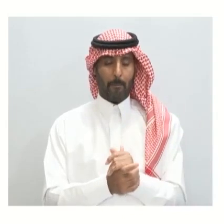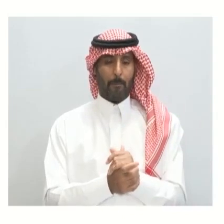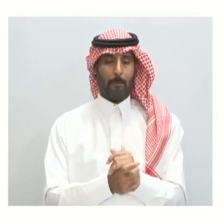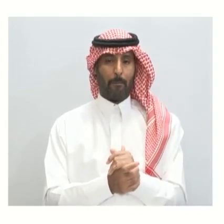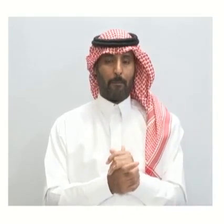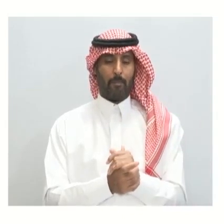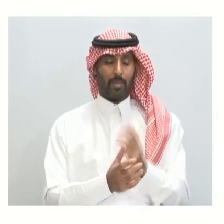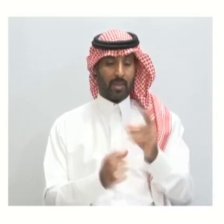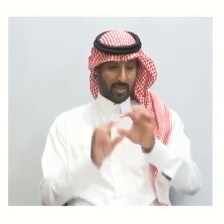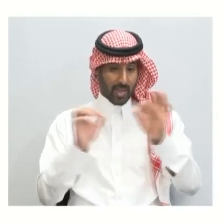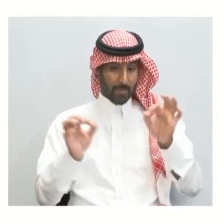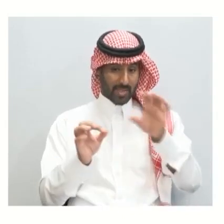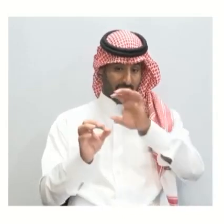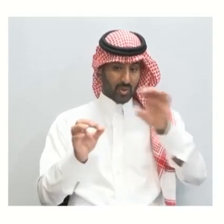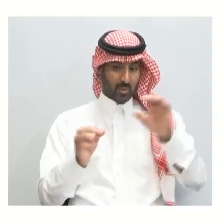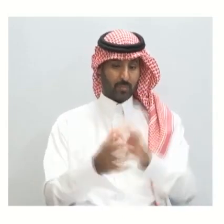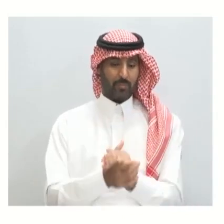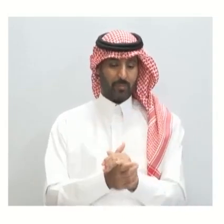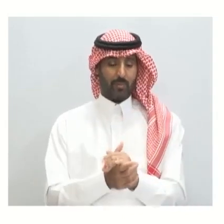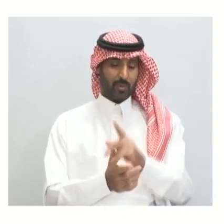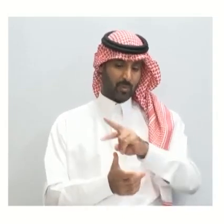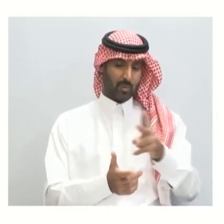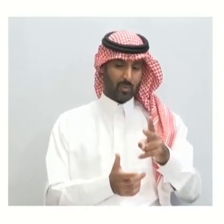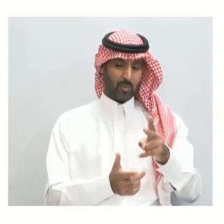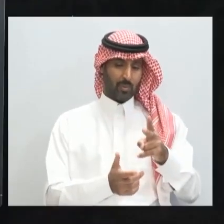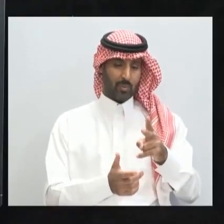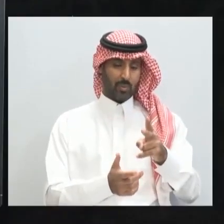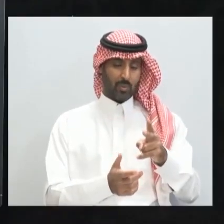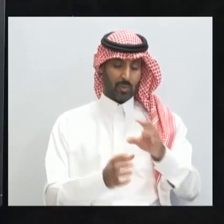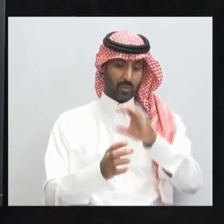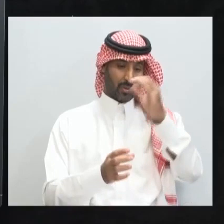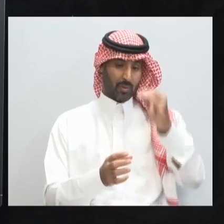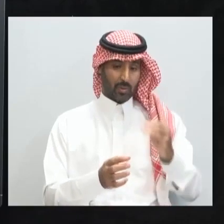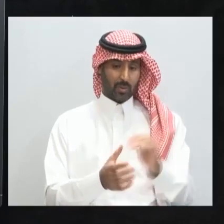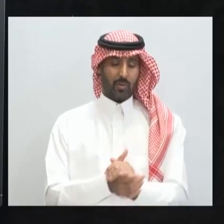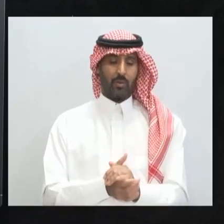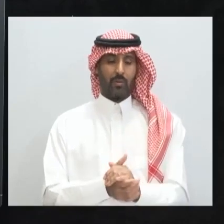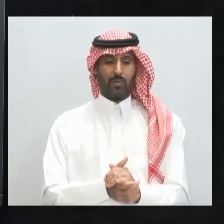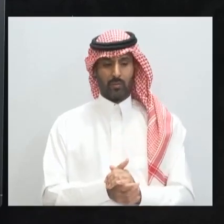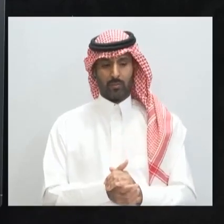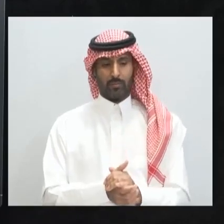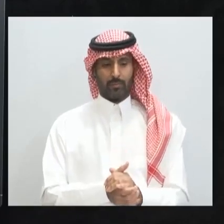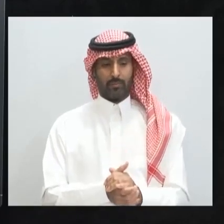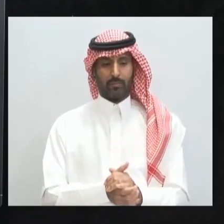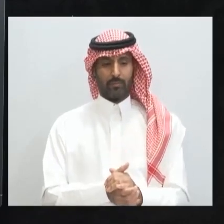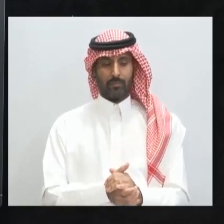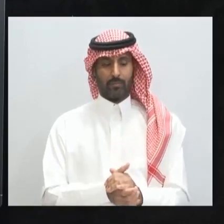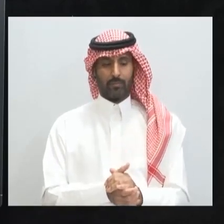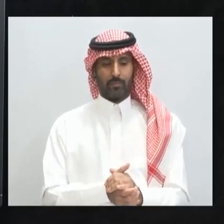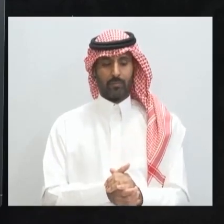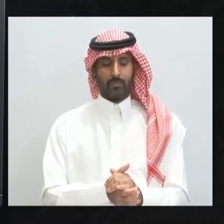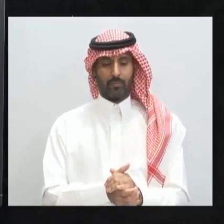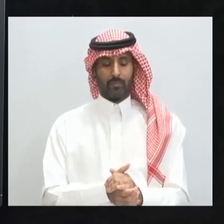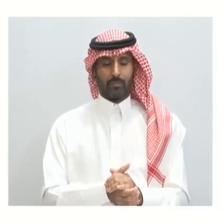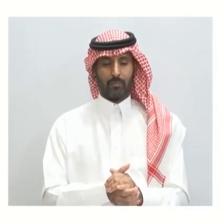just to complete the sentence that we have here, but the difference that there are different structures that you can apply in the same example.